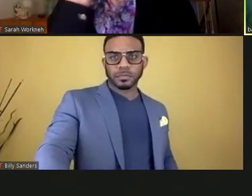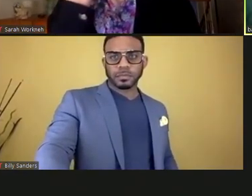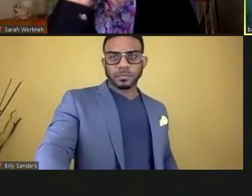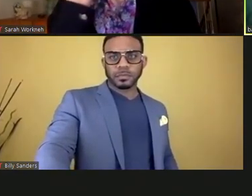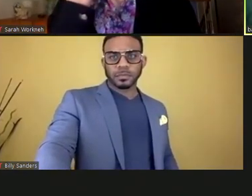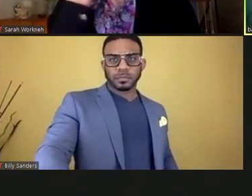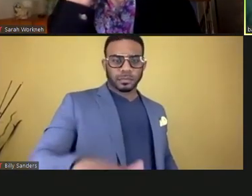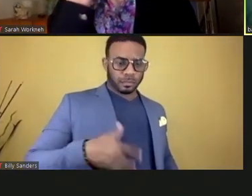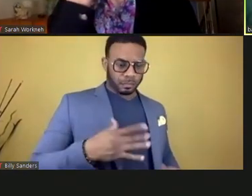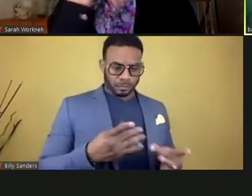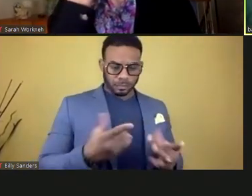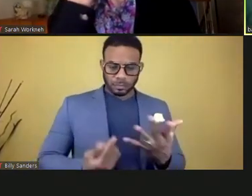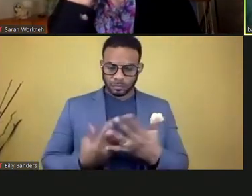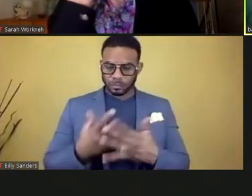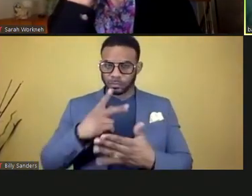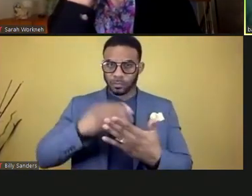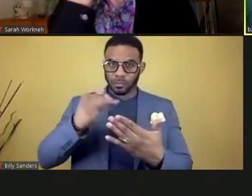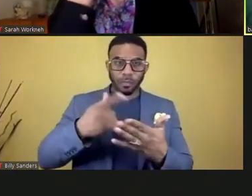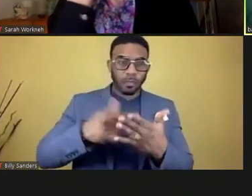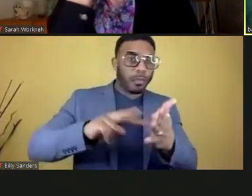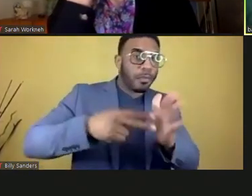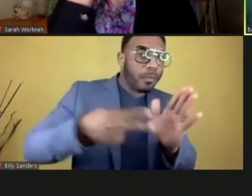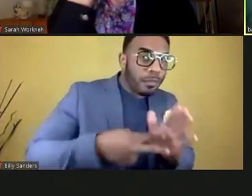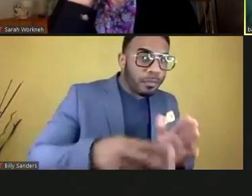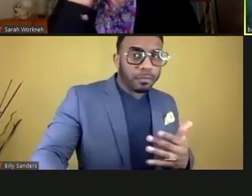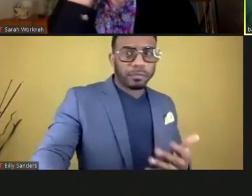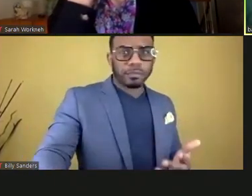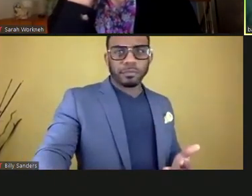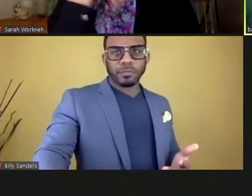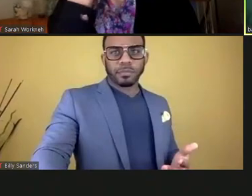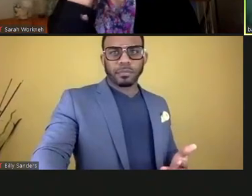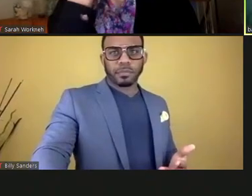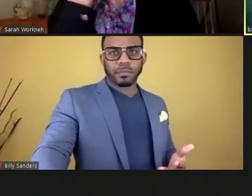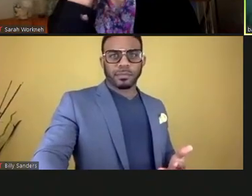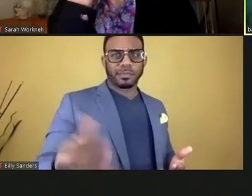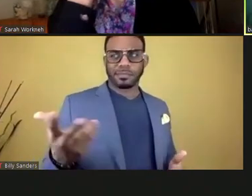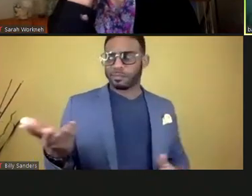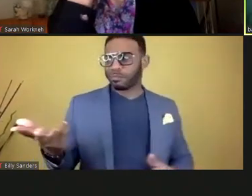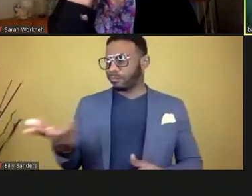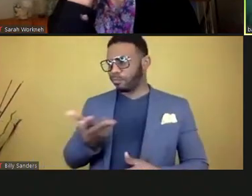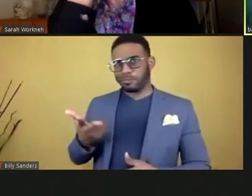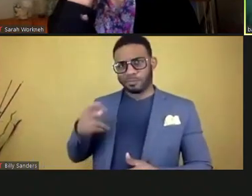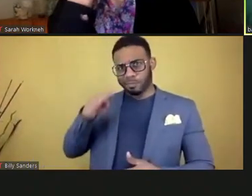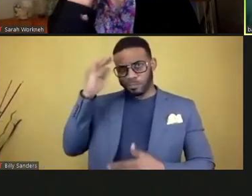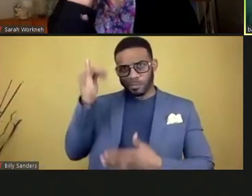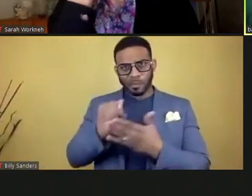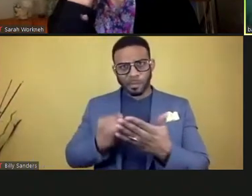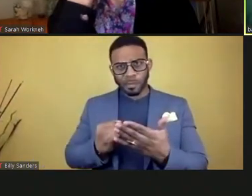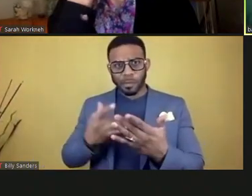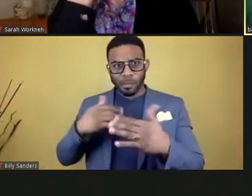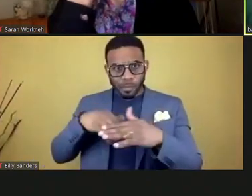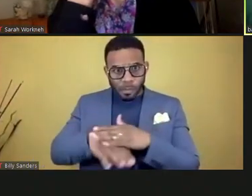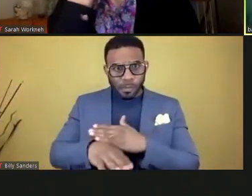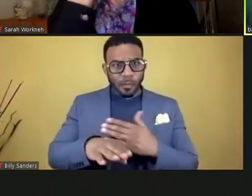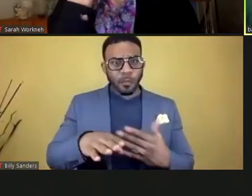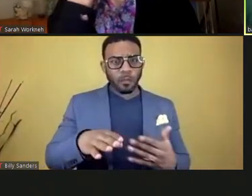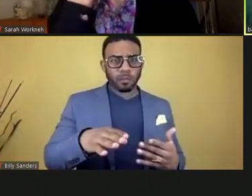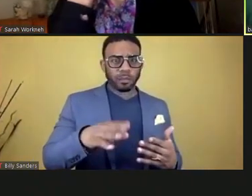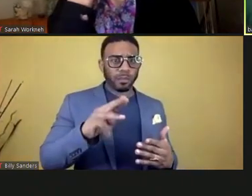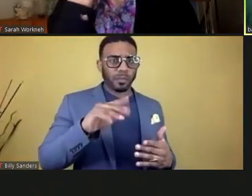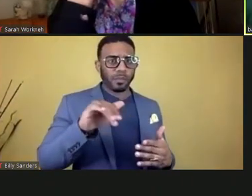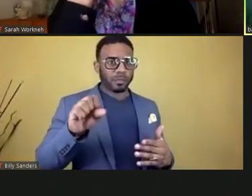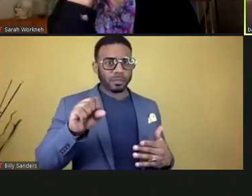throughout this entire project of what that means is like three Black artists going into Mass